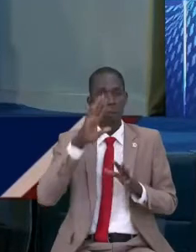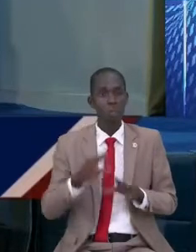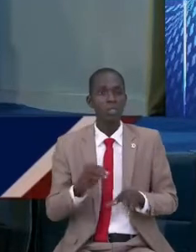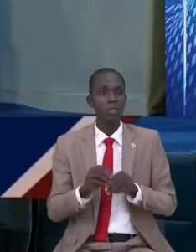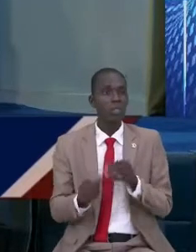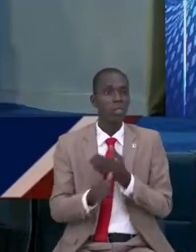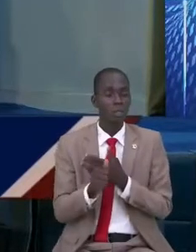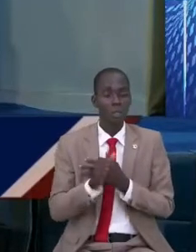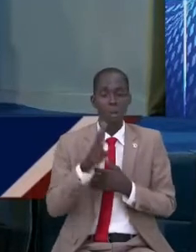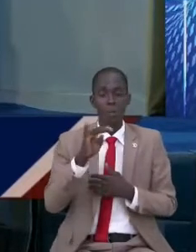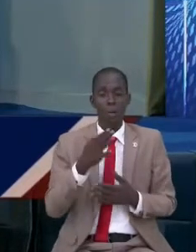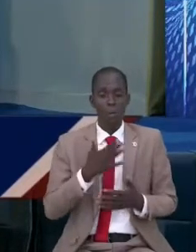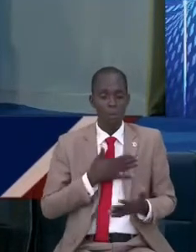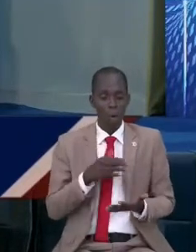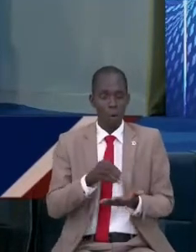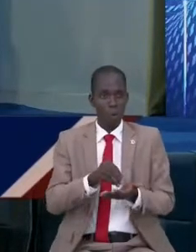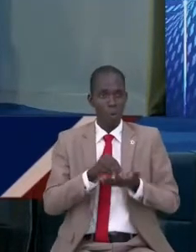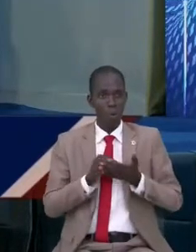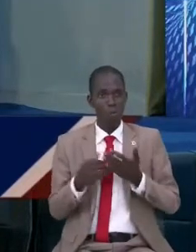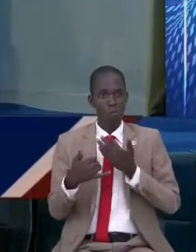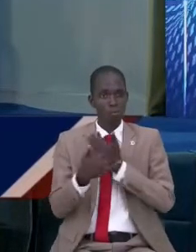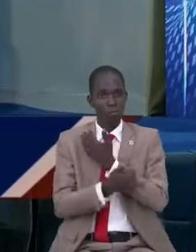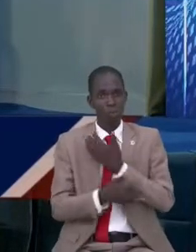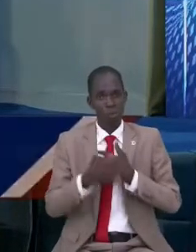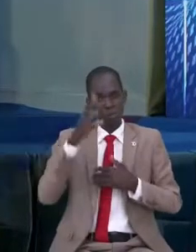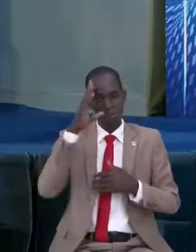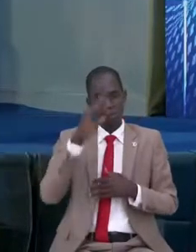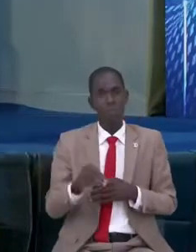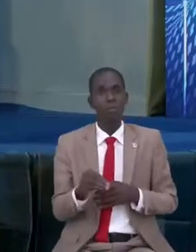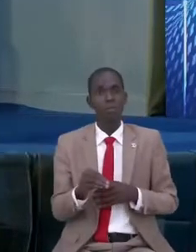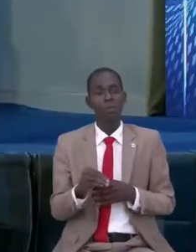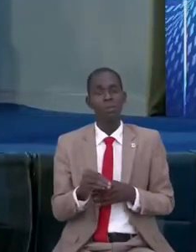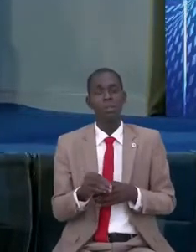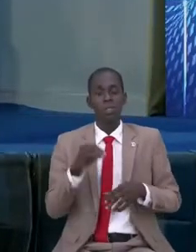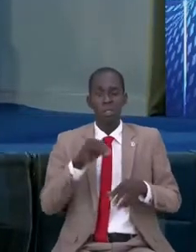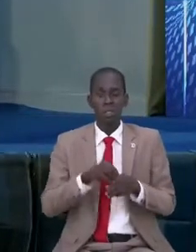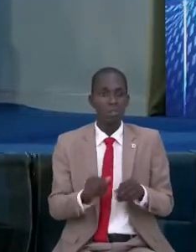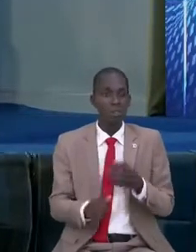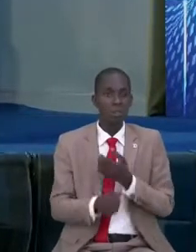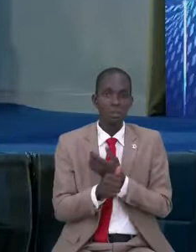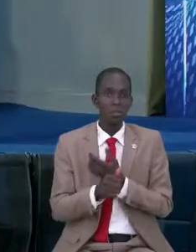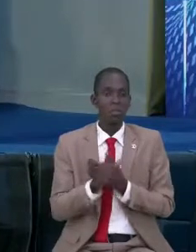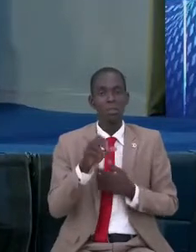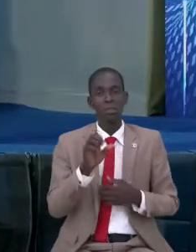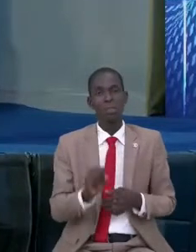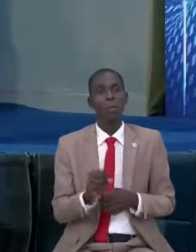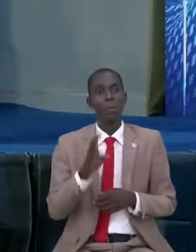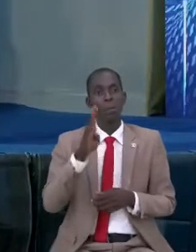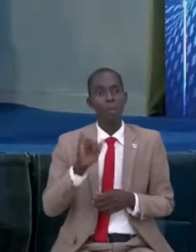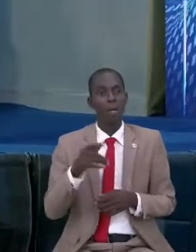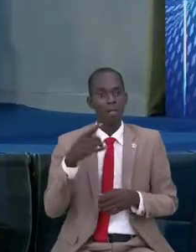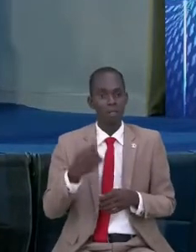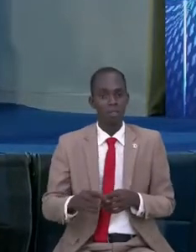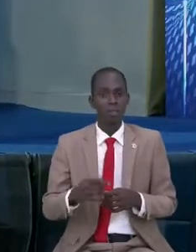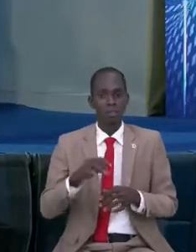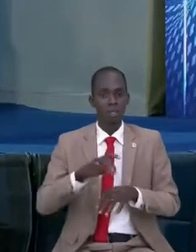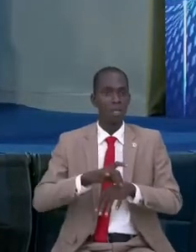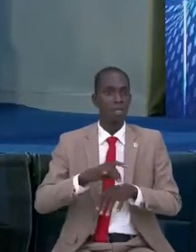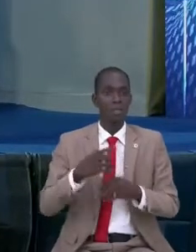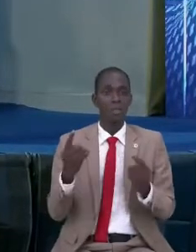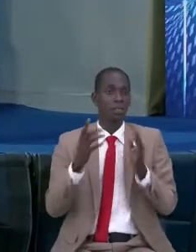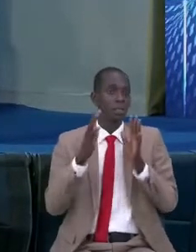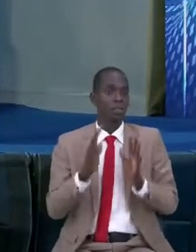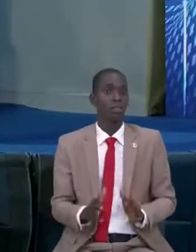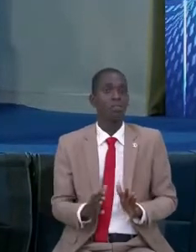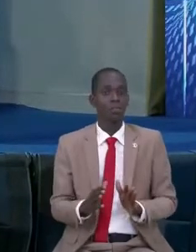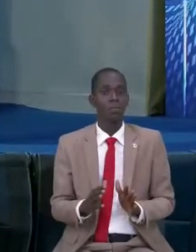own countrymen, Jews like himself, in perils by the heathen,